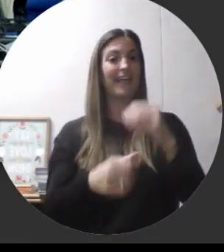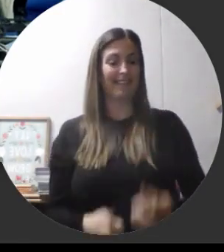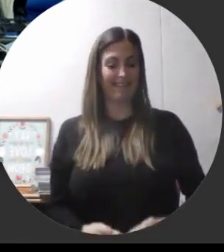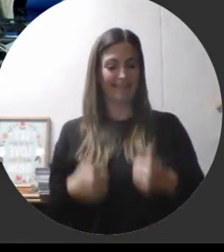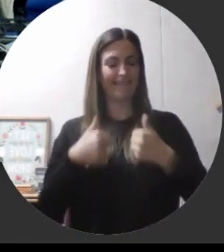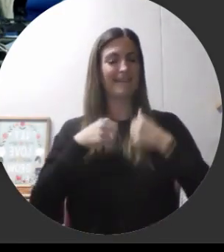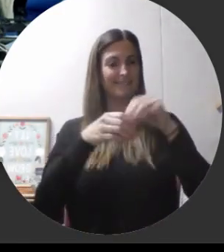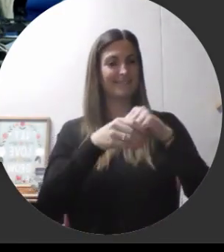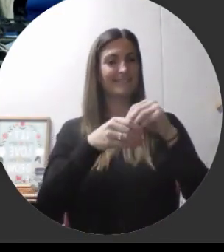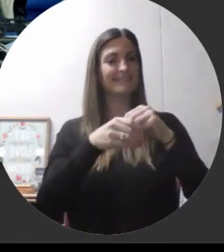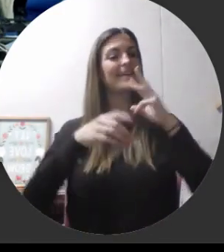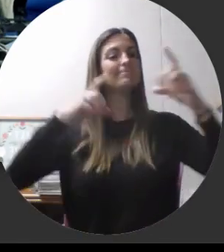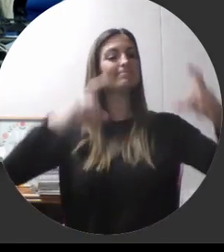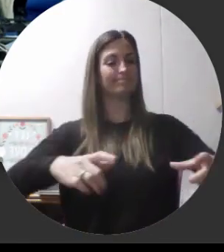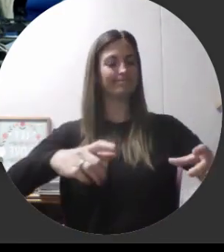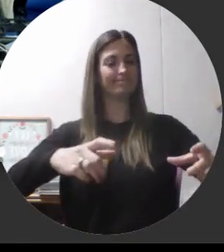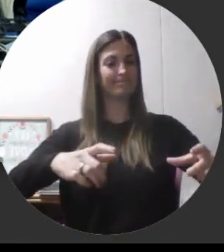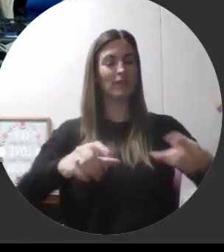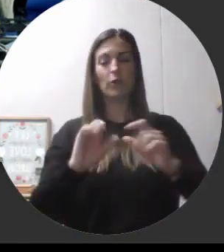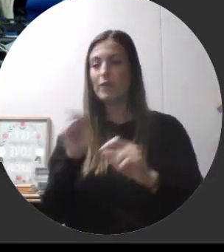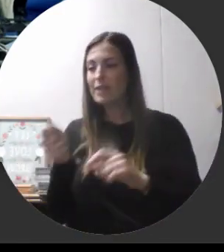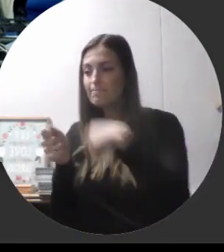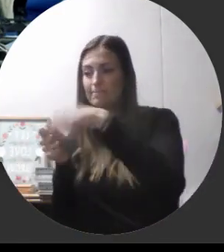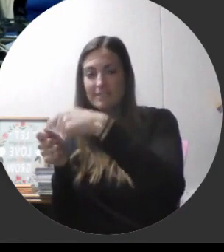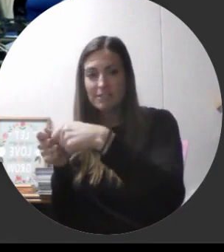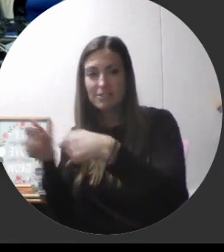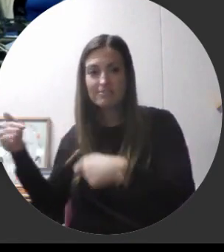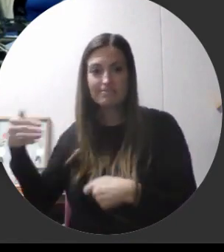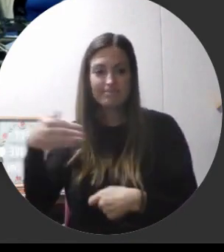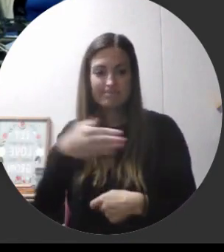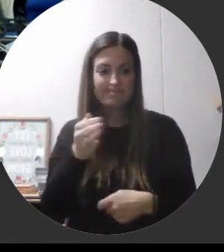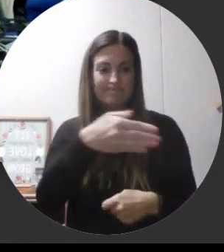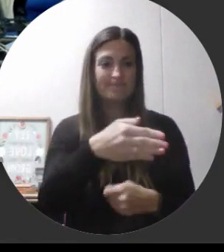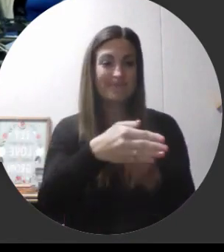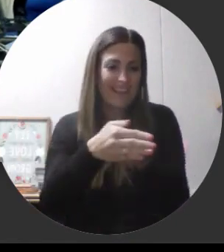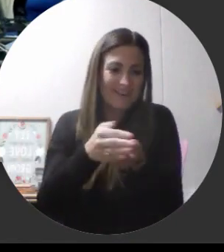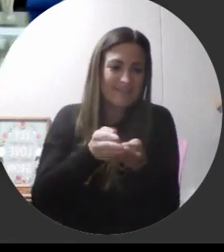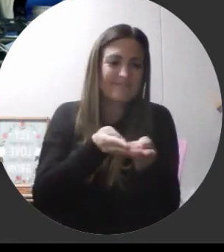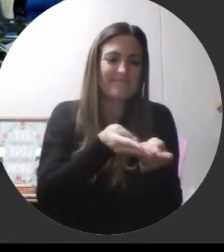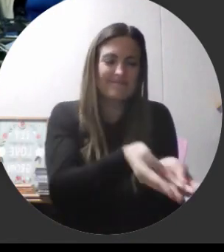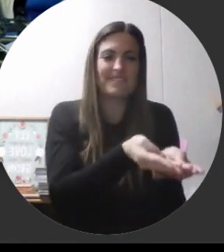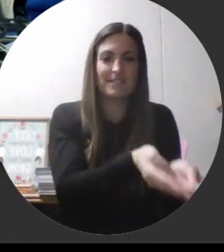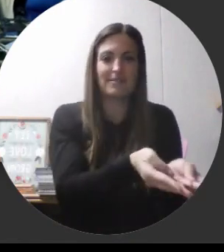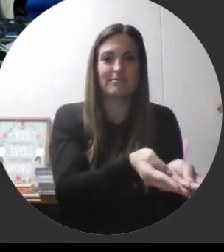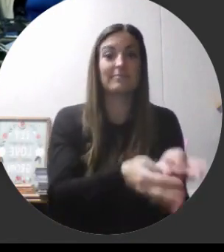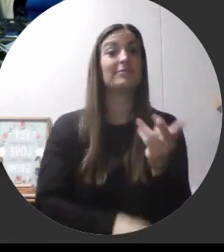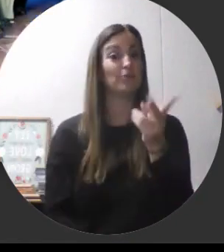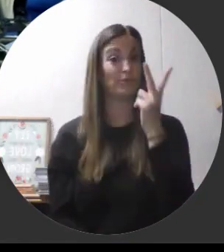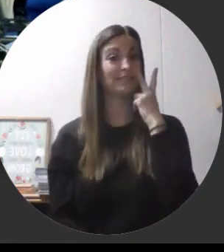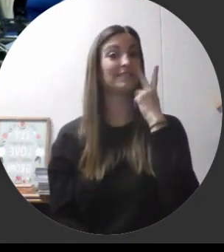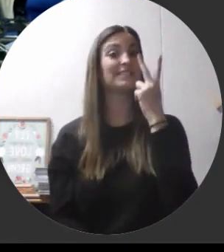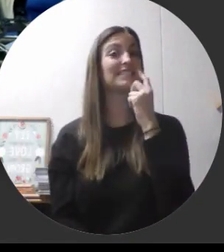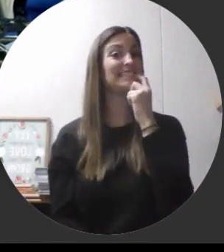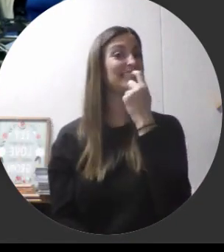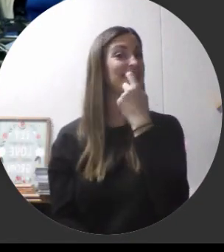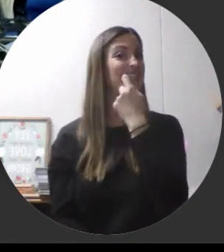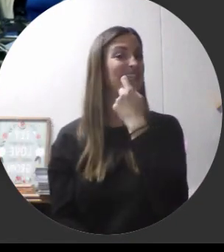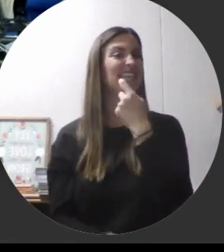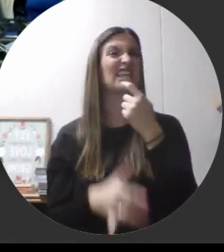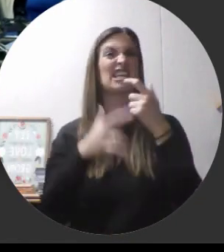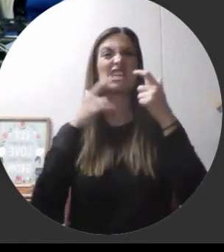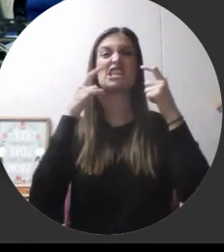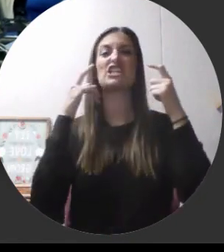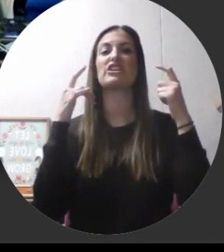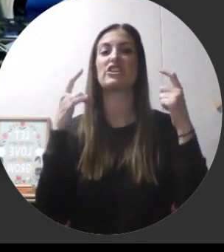catch fish for him every day, and he gobbles them up, chomp, chomp, chomp. You should see his teeth, Father, miles